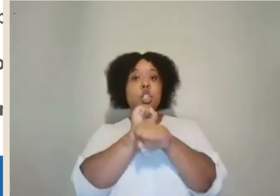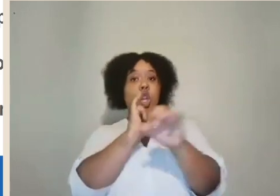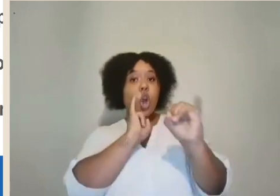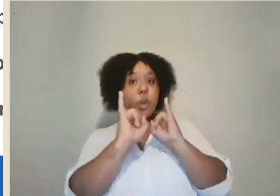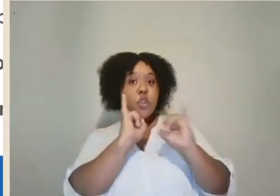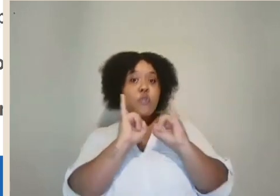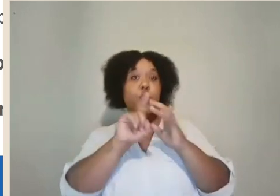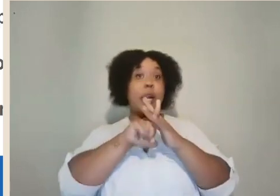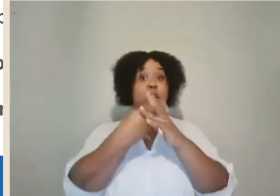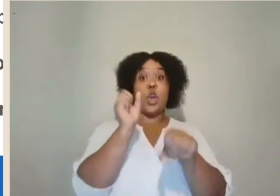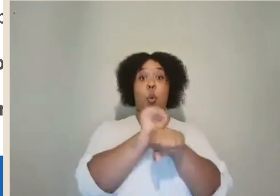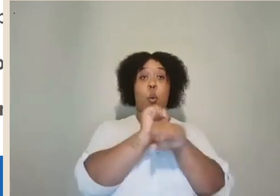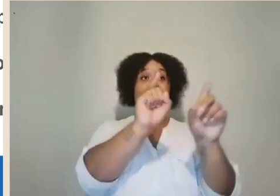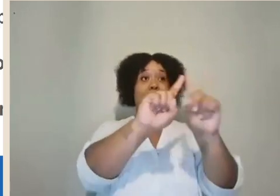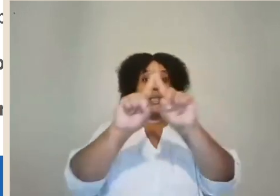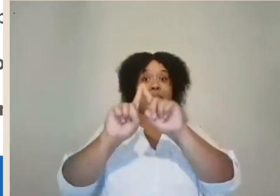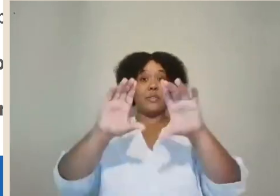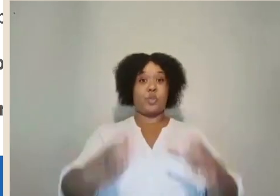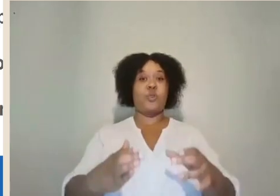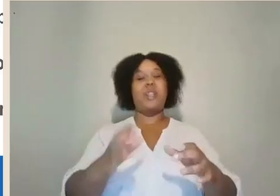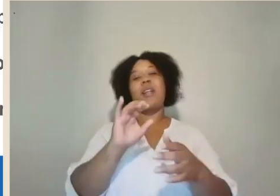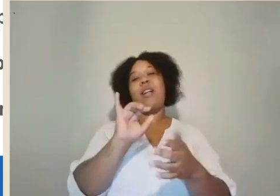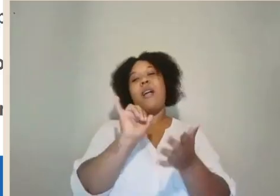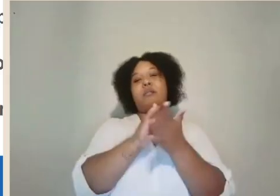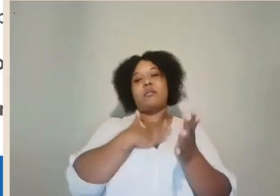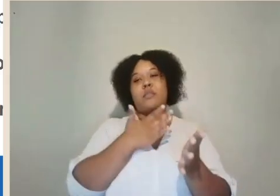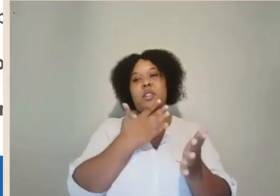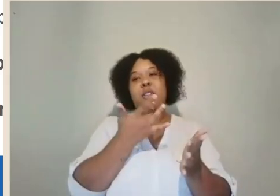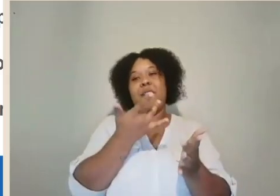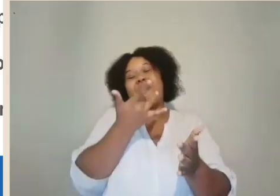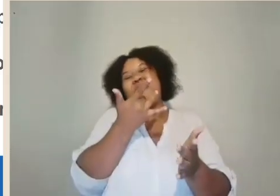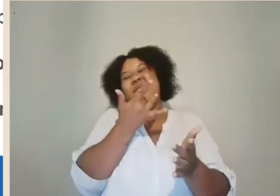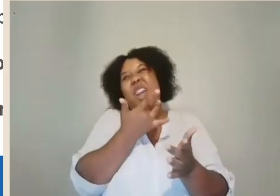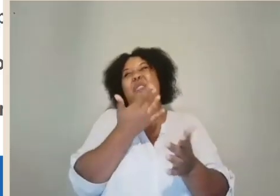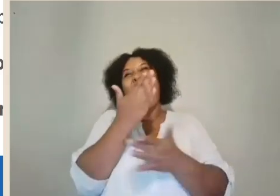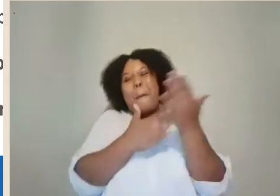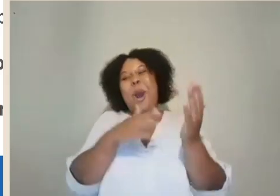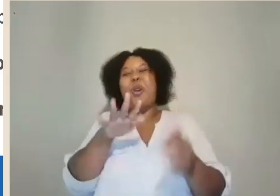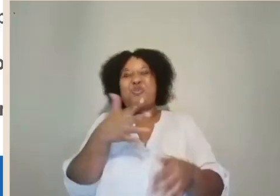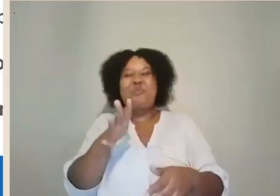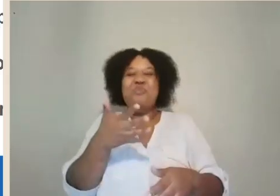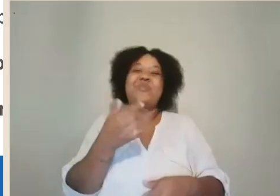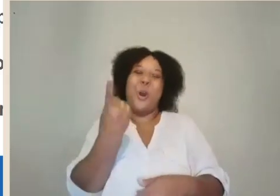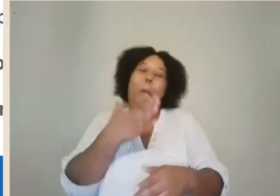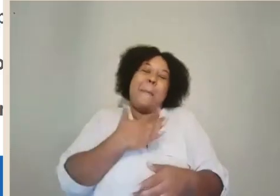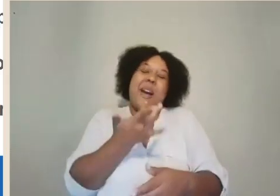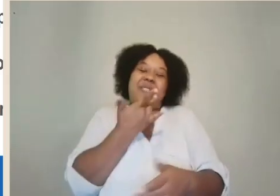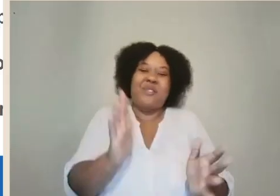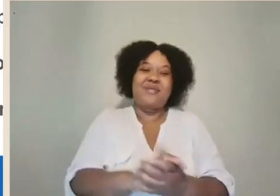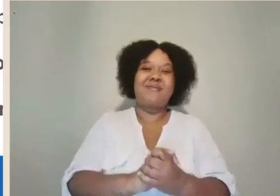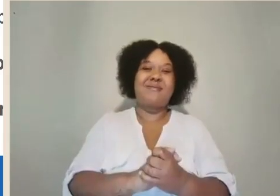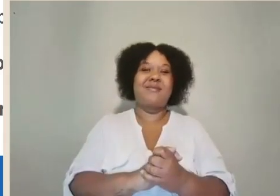work in different organizations. I wouldn't say that's my favorite part, but it's one of my favorite parts. To be honest, it's